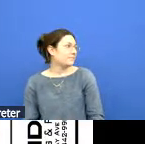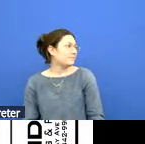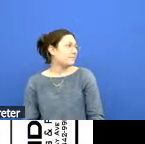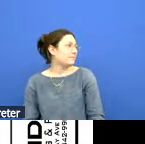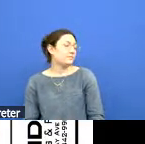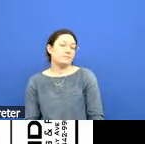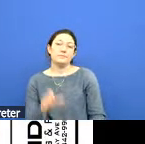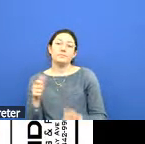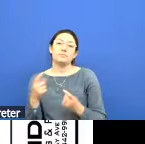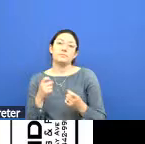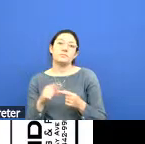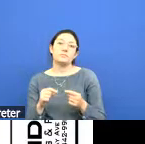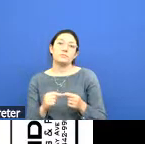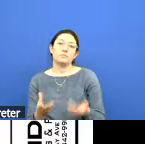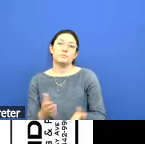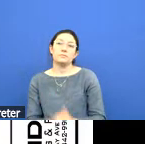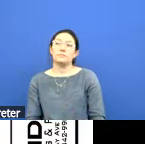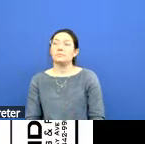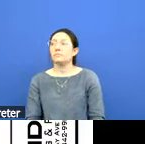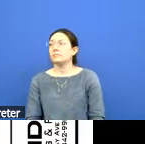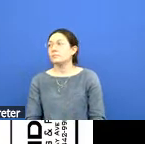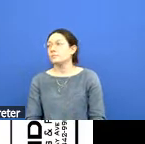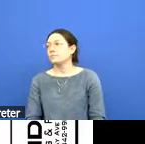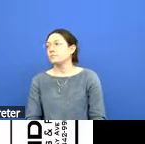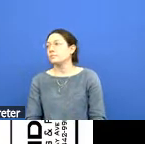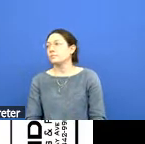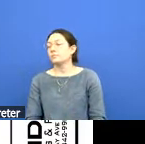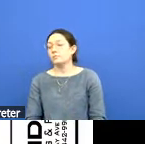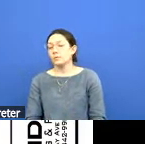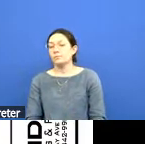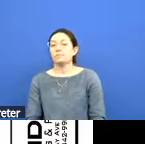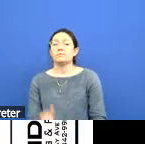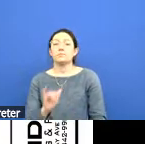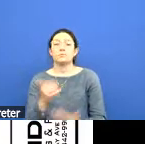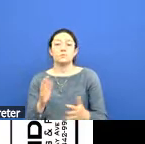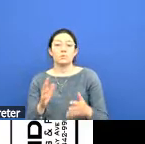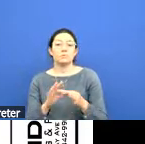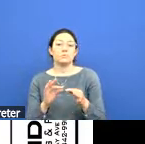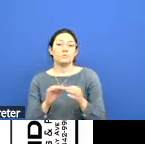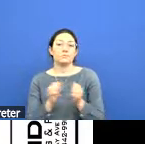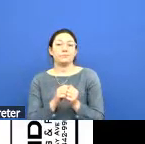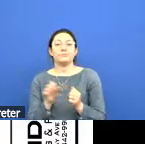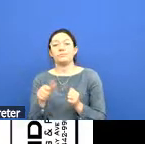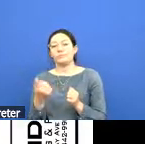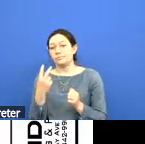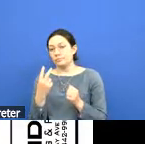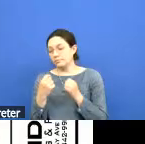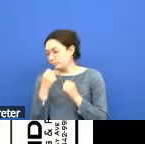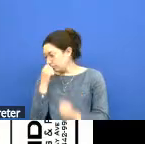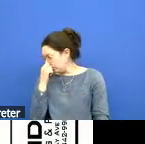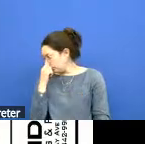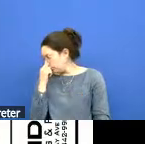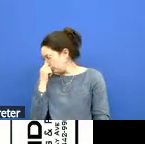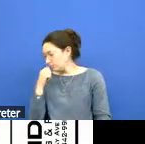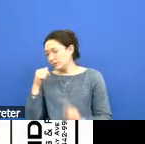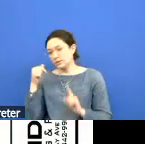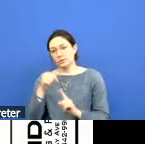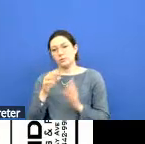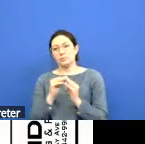Any other questions, comments? So as we mentioned with the other two, this is the first